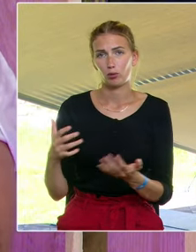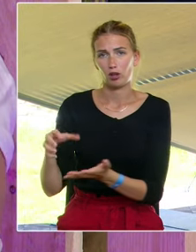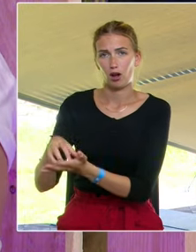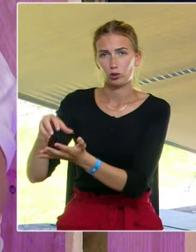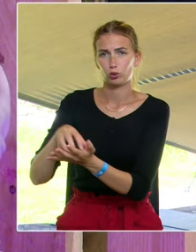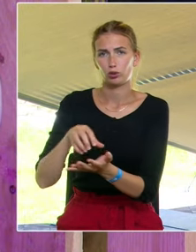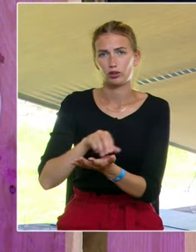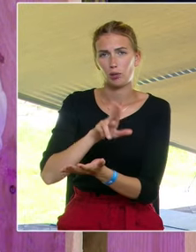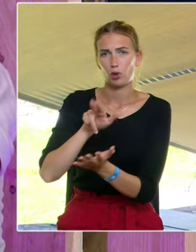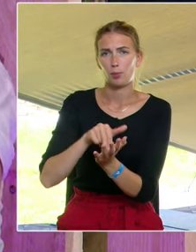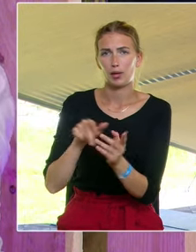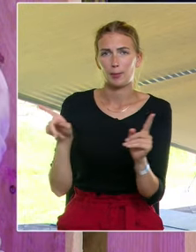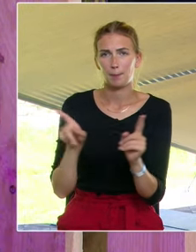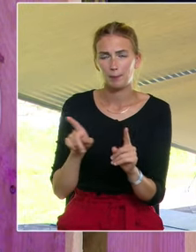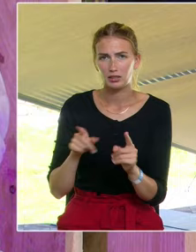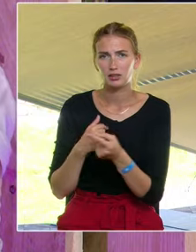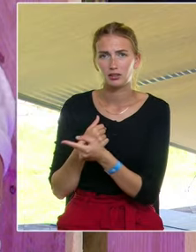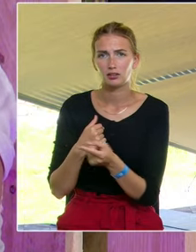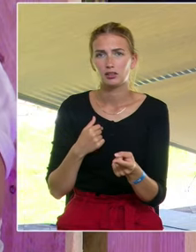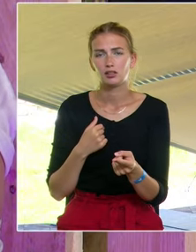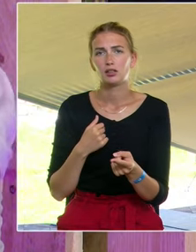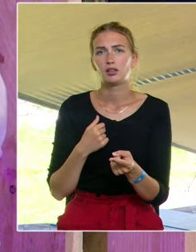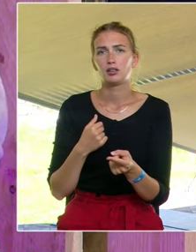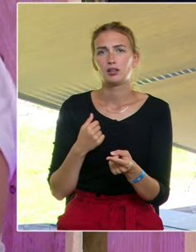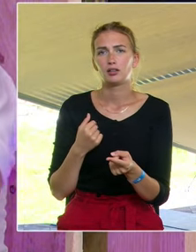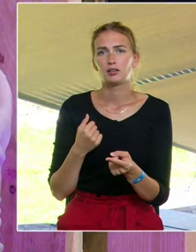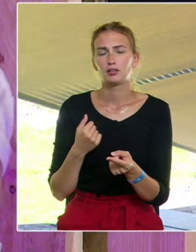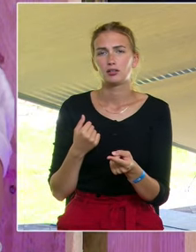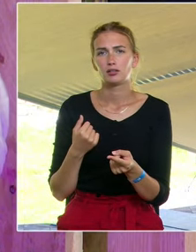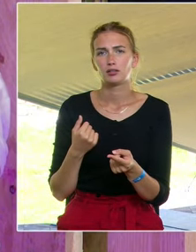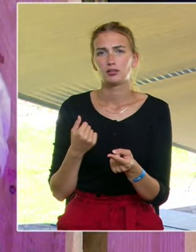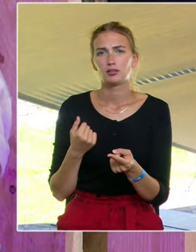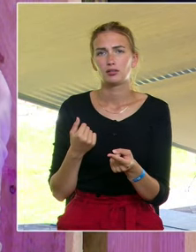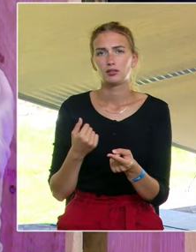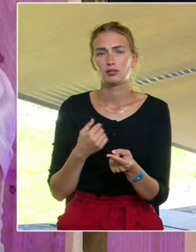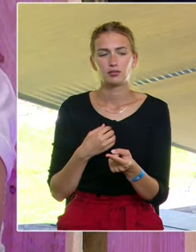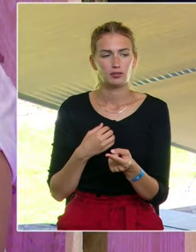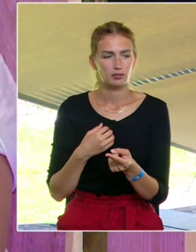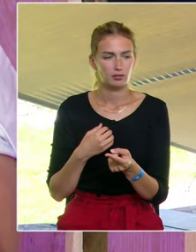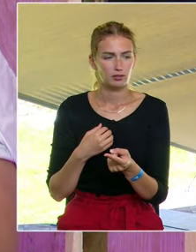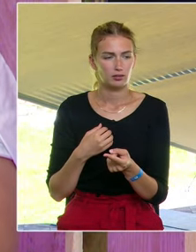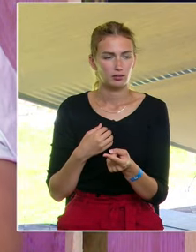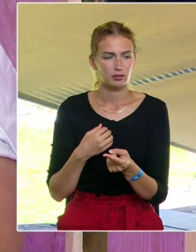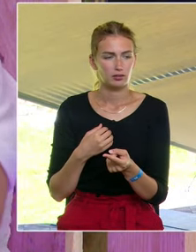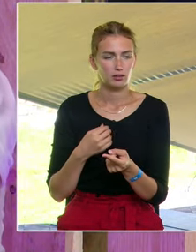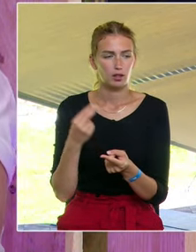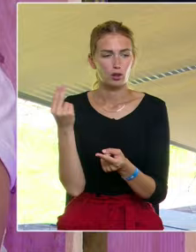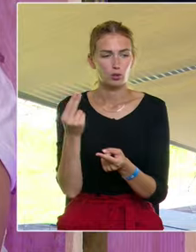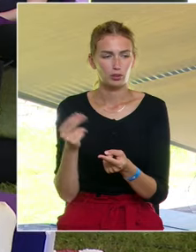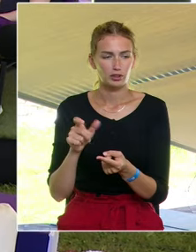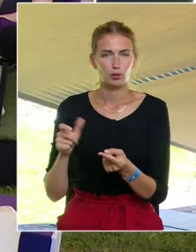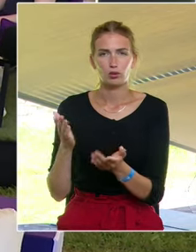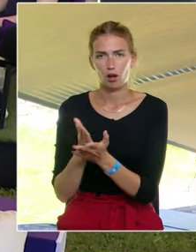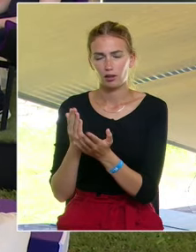know, recognized artists are always recognized, no matter what format they are. I mean, like, you know, Jan Domic does